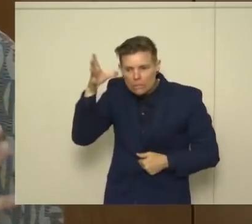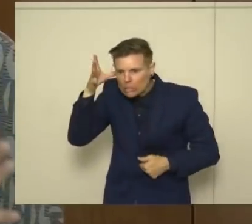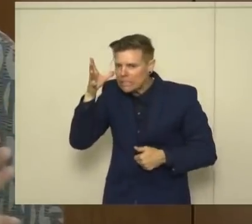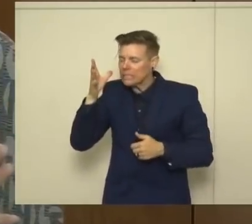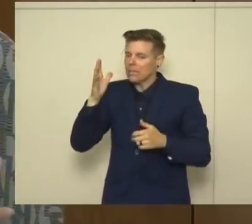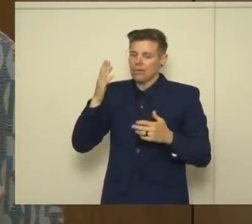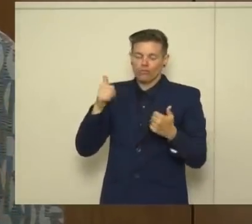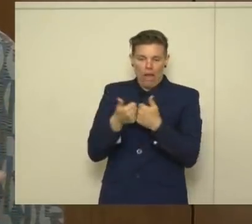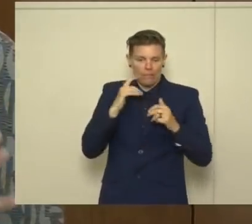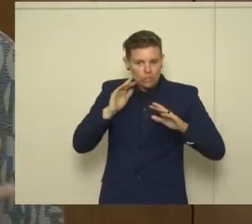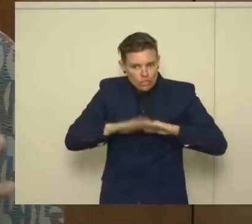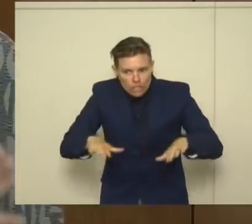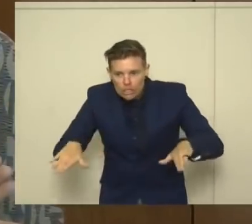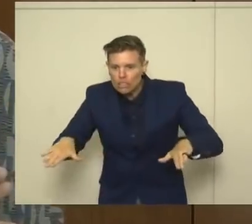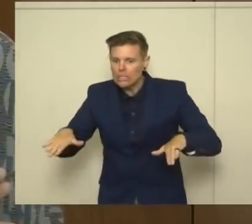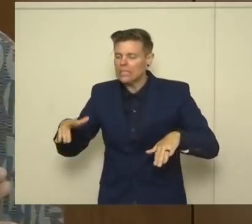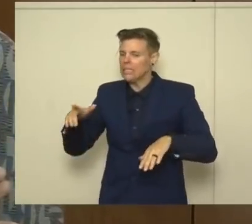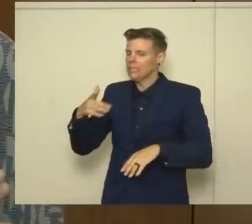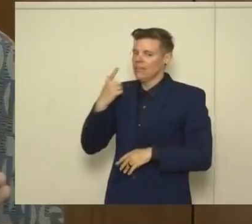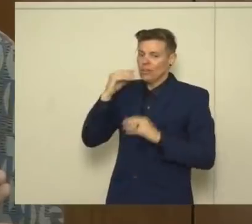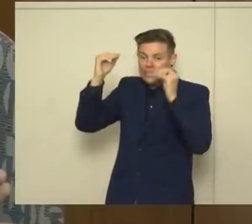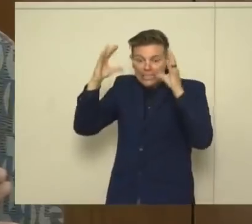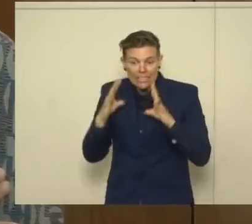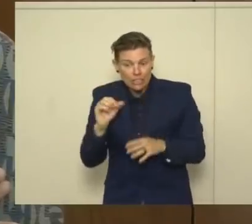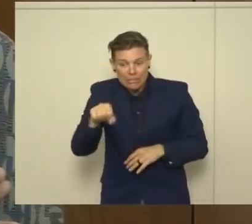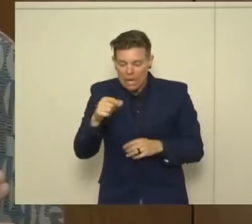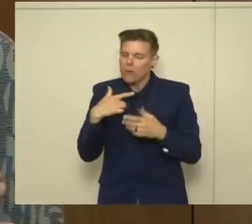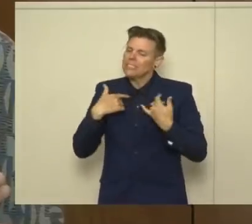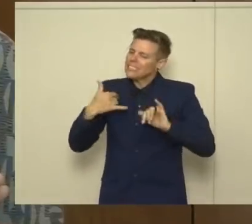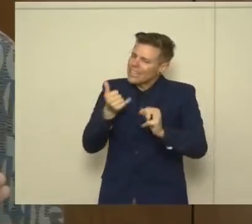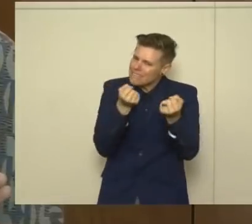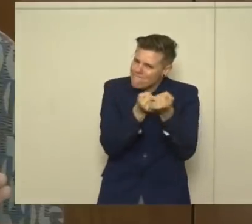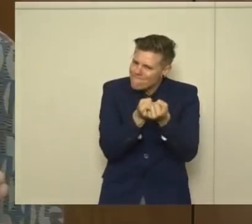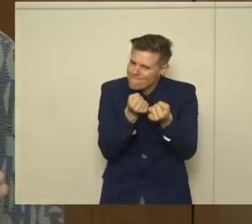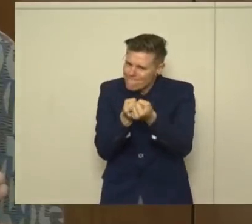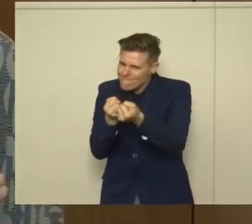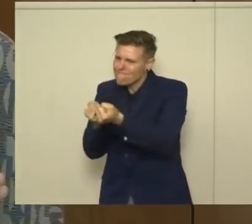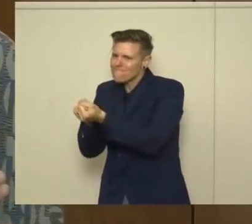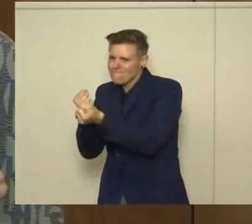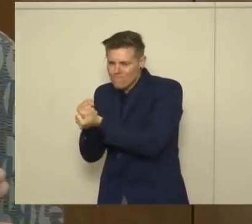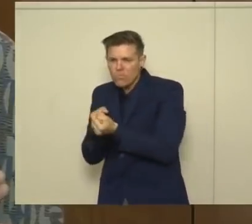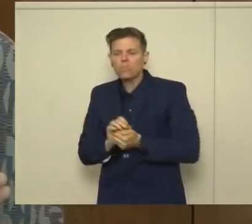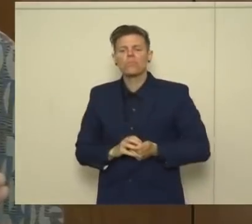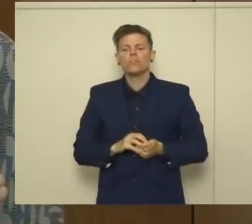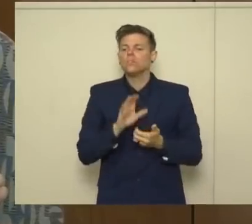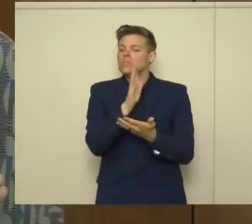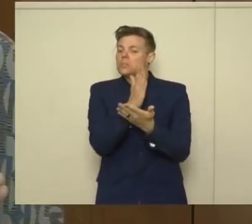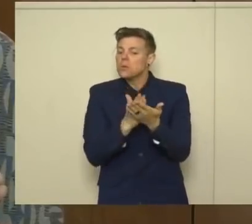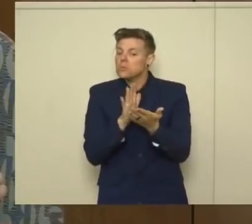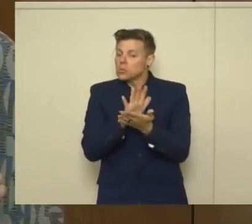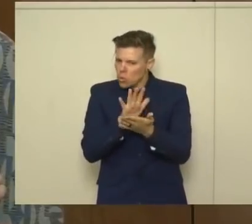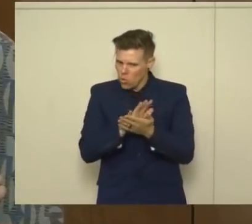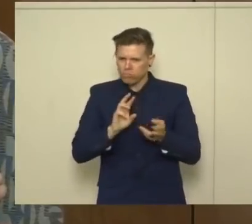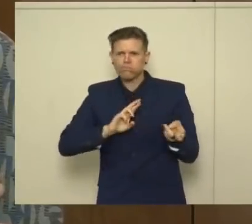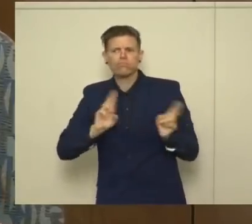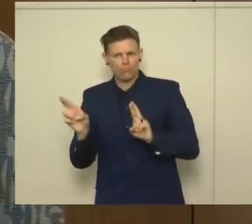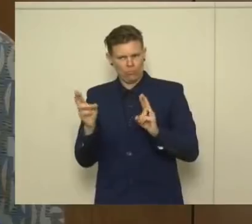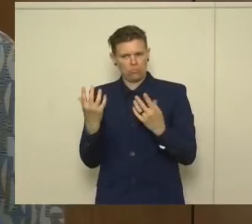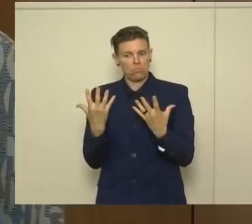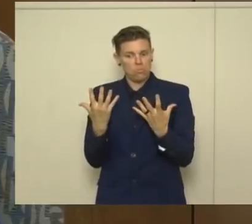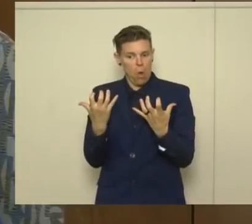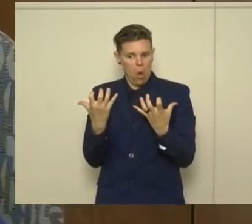do that as well. And even schools that are eligible and ready and interested in doing in-person